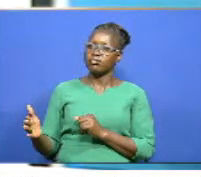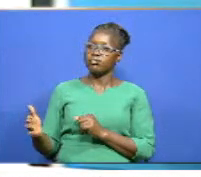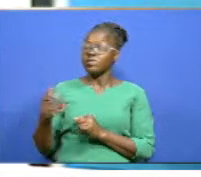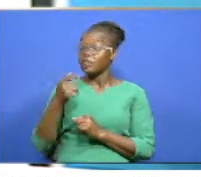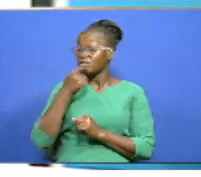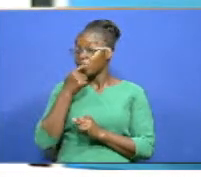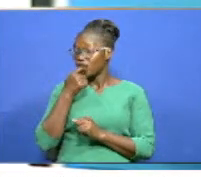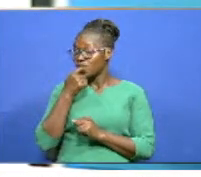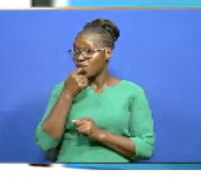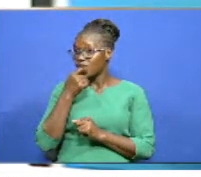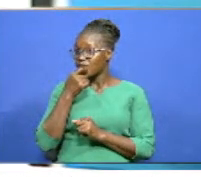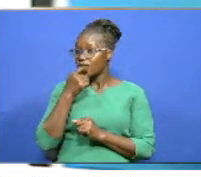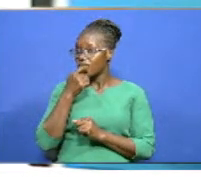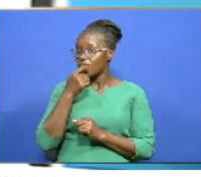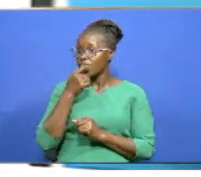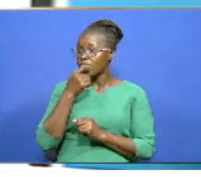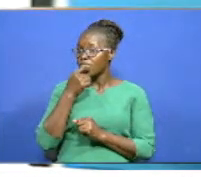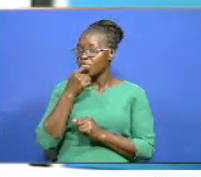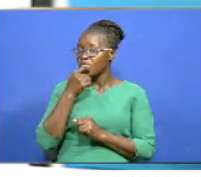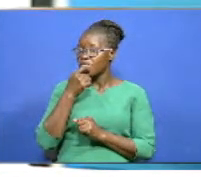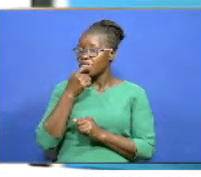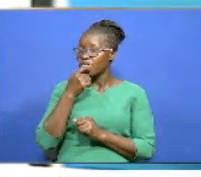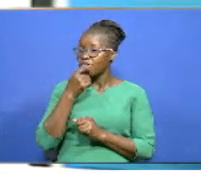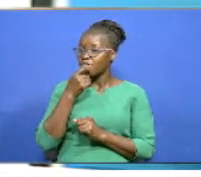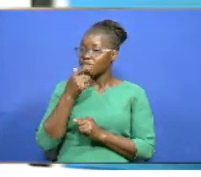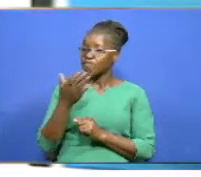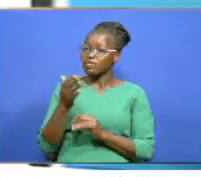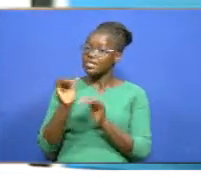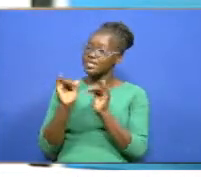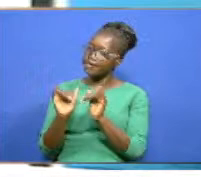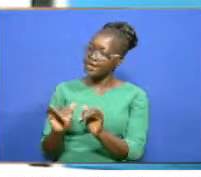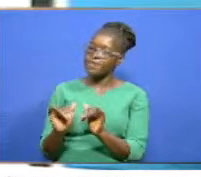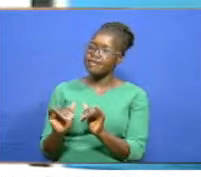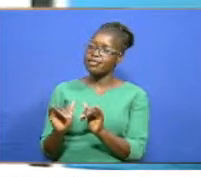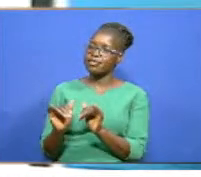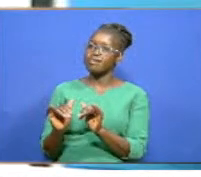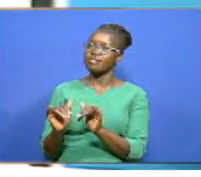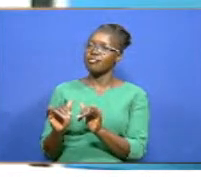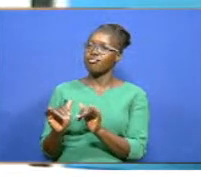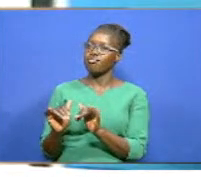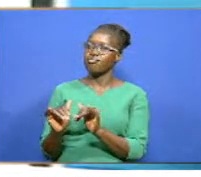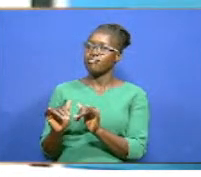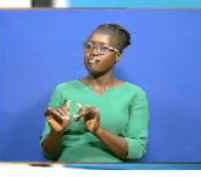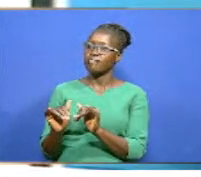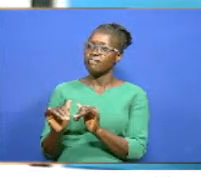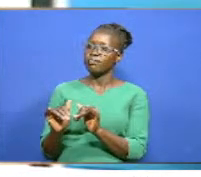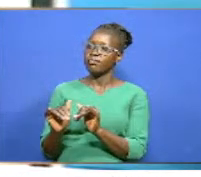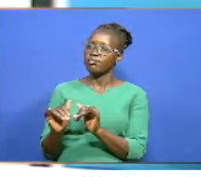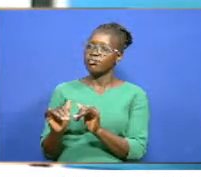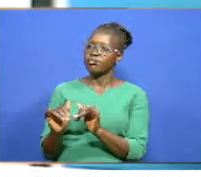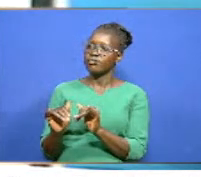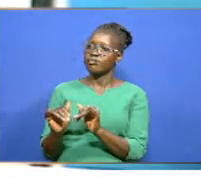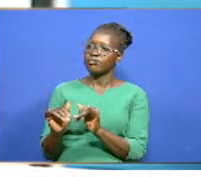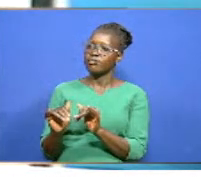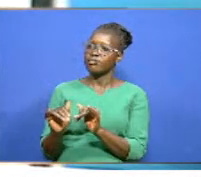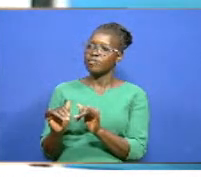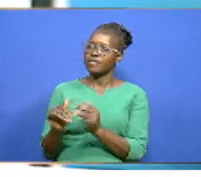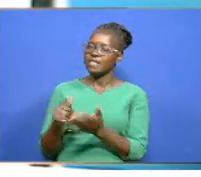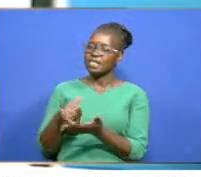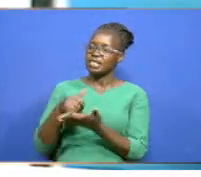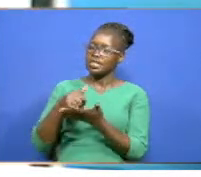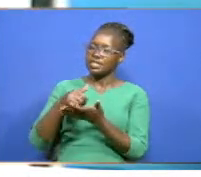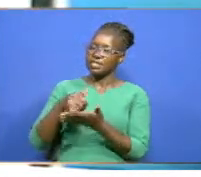Luo Nyanza, who also come from, who also are domiciled in Matungu. And intermarriages